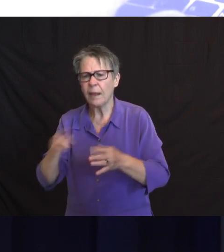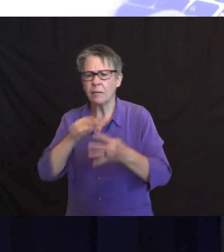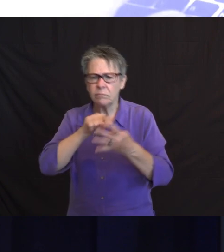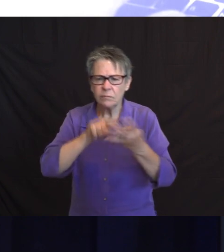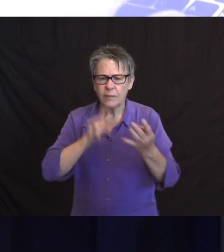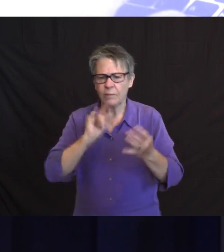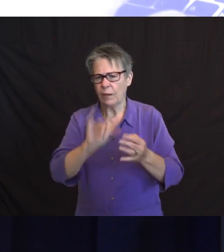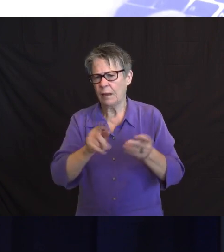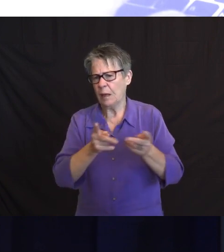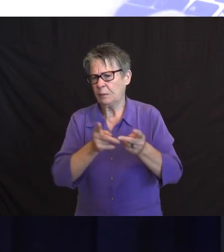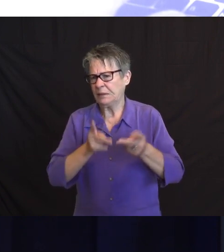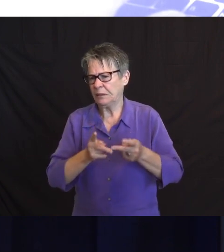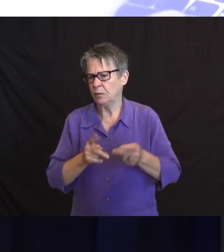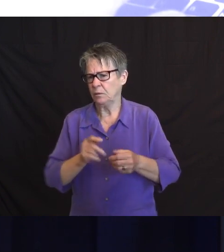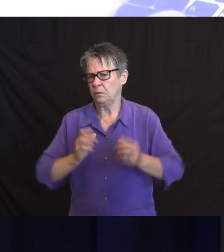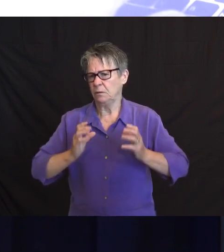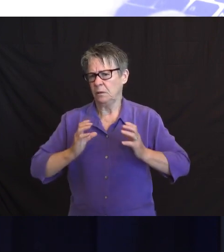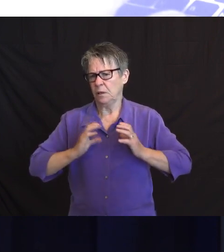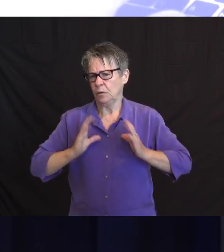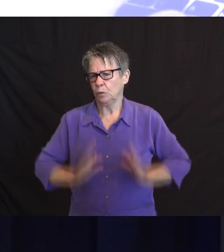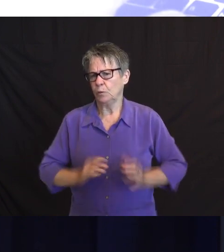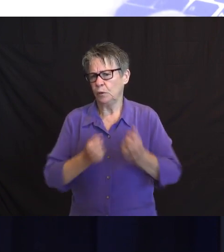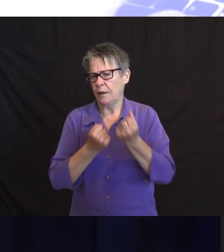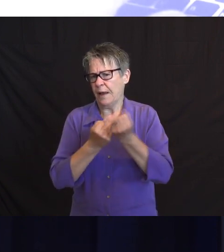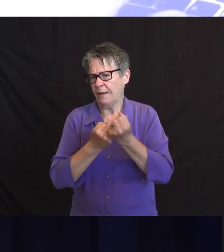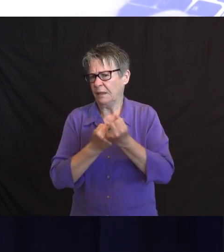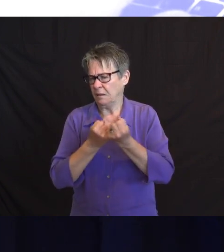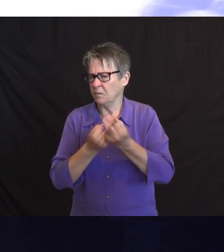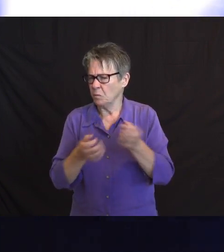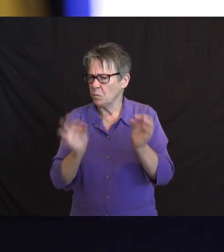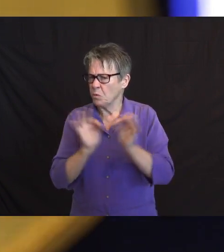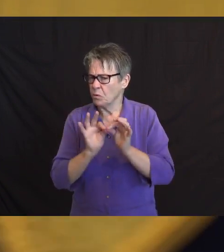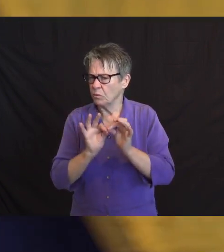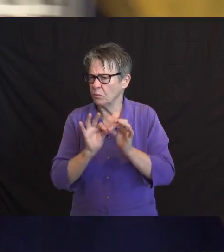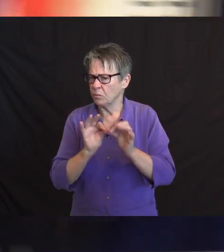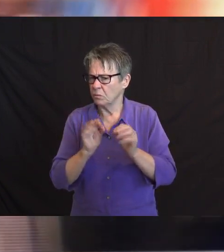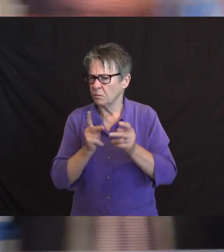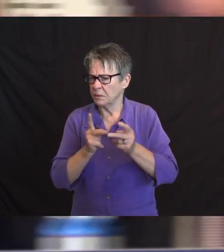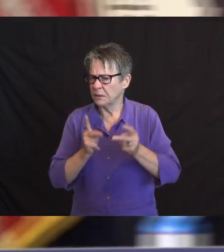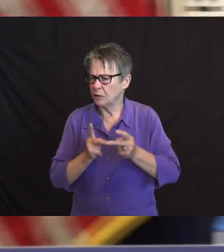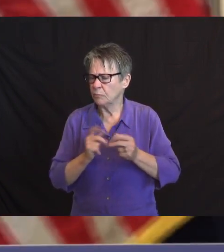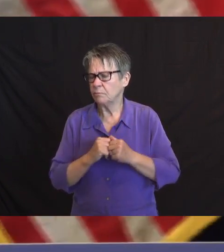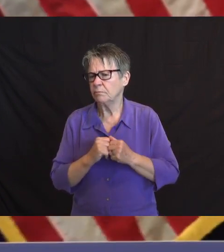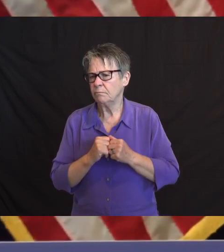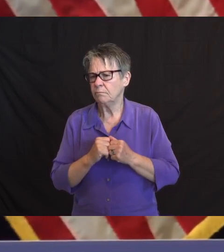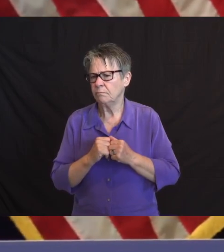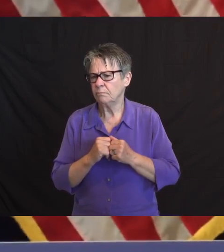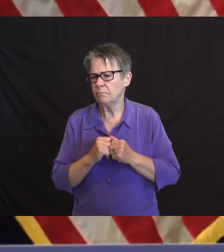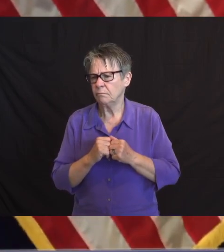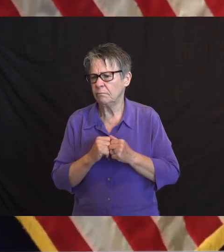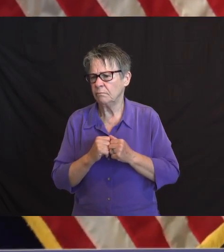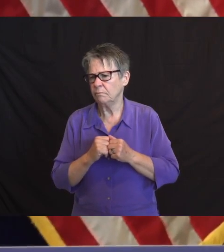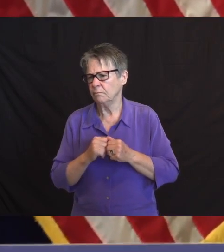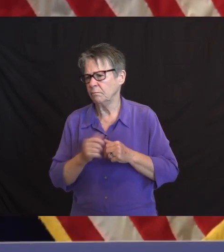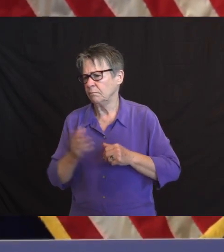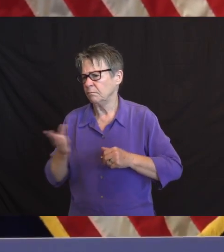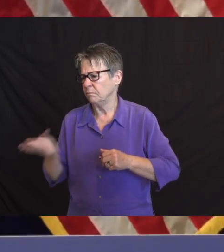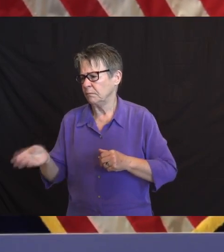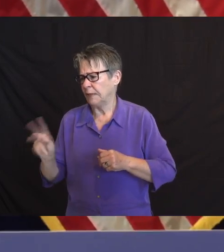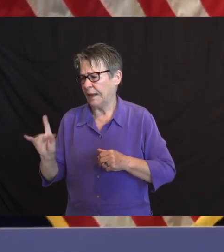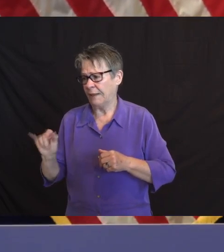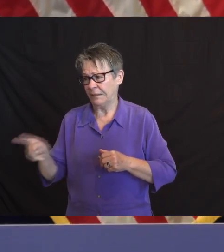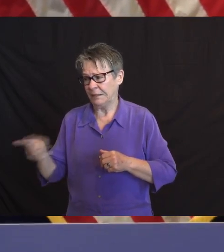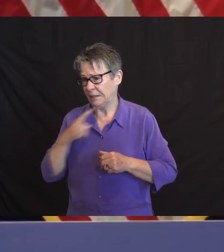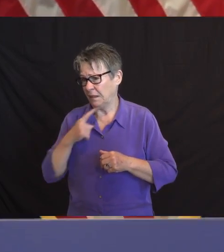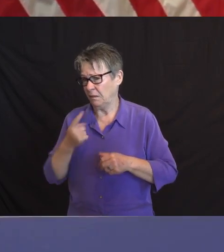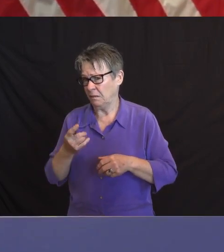communicate as robustly and both directions. So, Kevin said something that we haven't said in a while, but it's worth. I'll now turn to my right, but Kevin